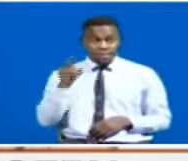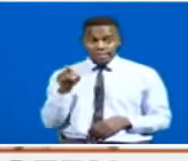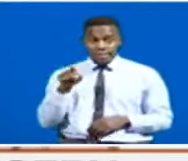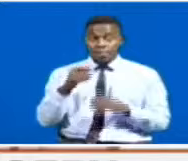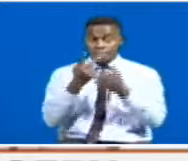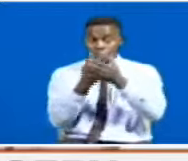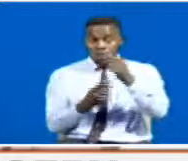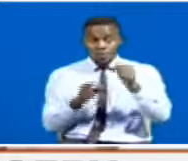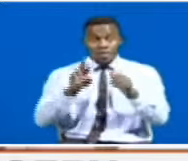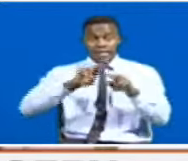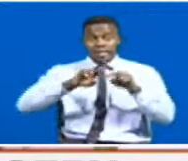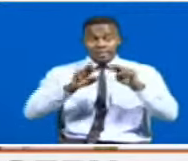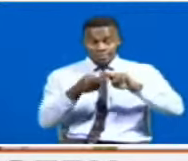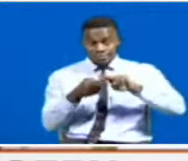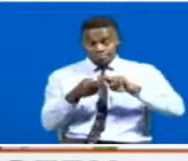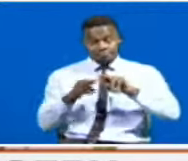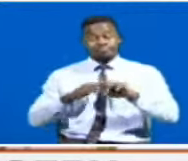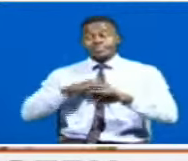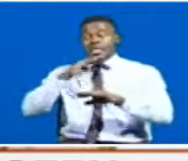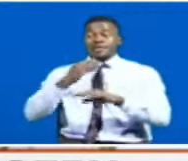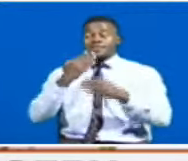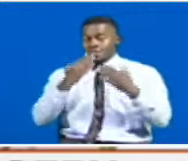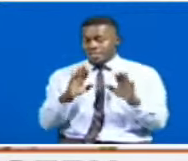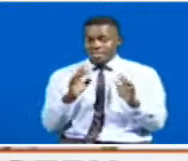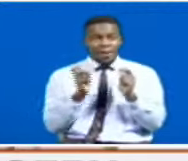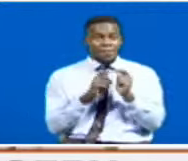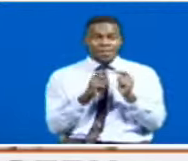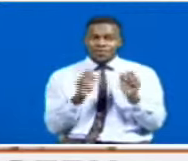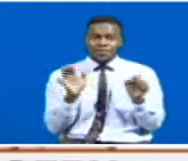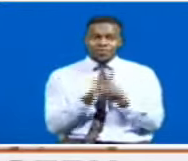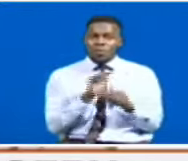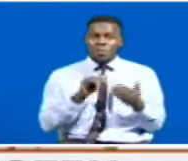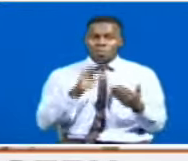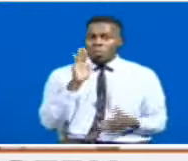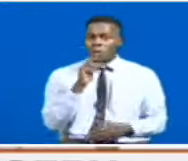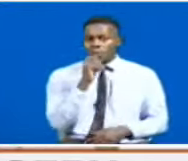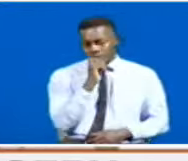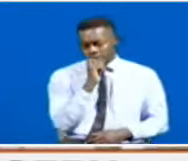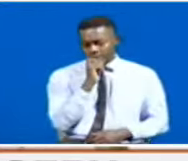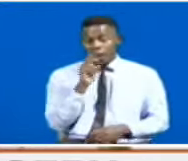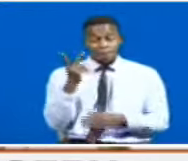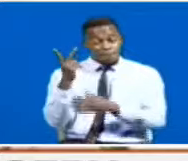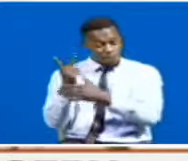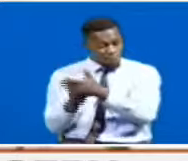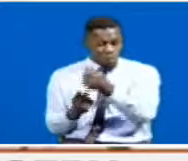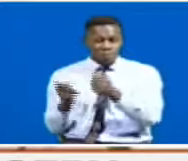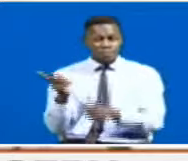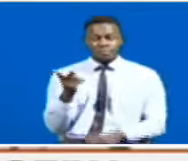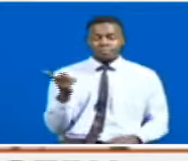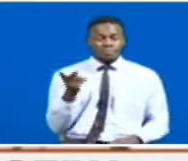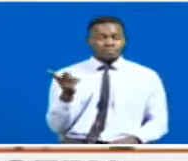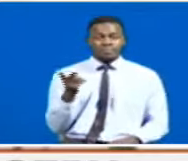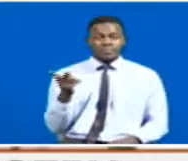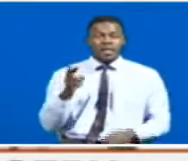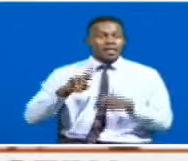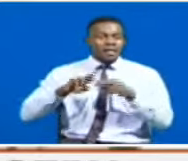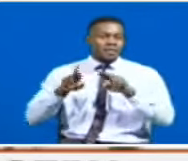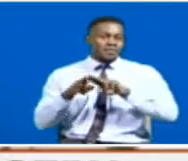are relatives. So it is painful. It is painful, both from Saniak and Mosoriot.